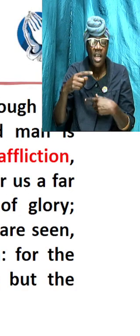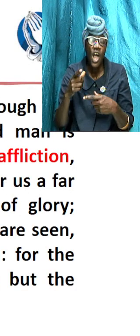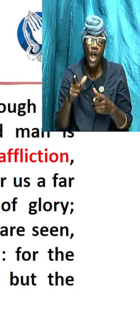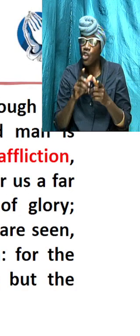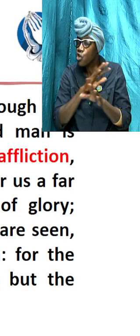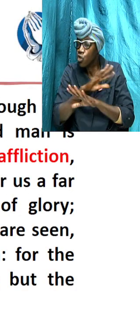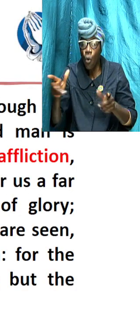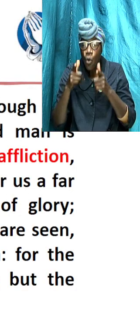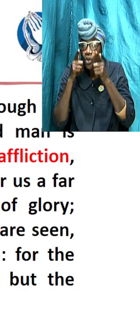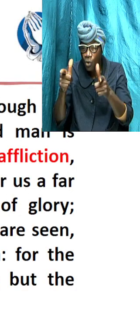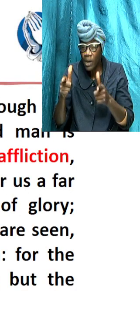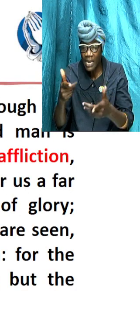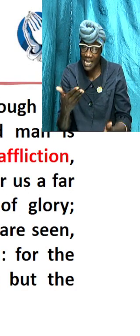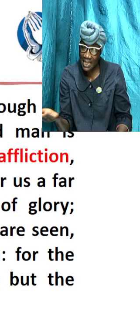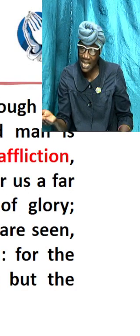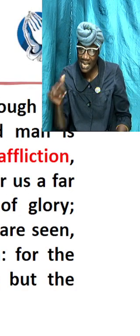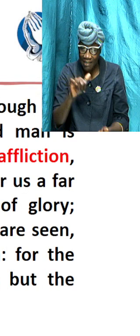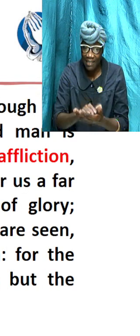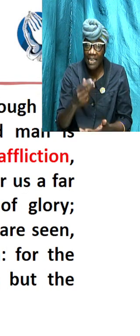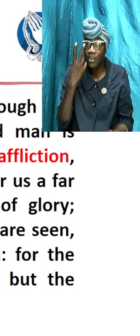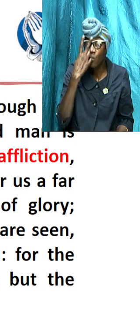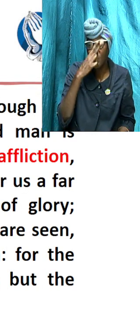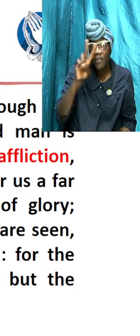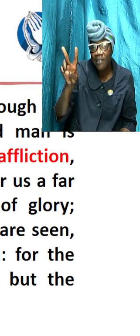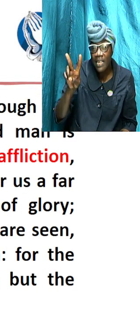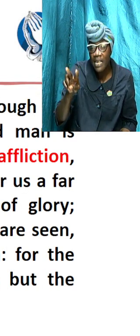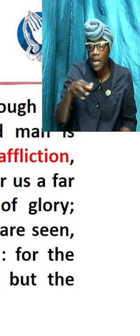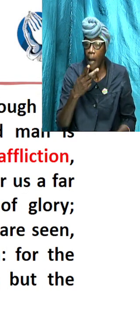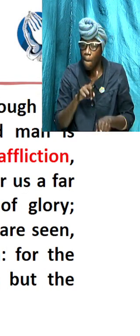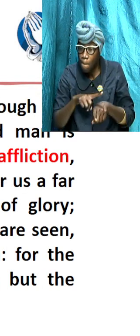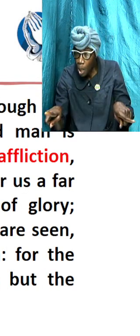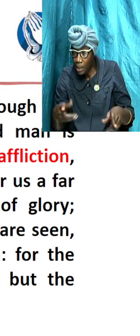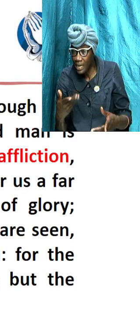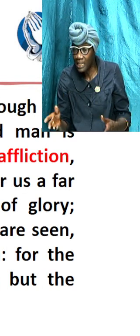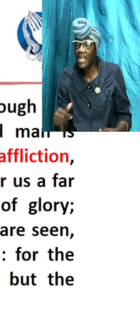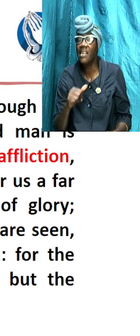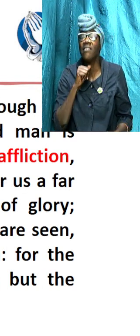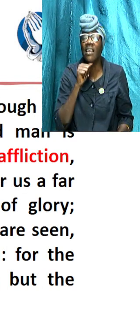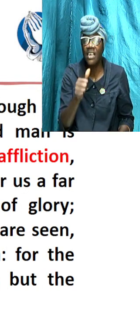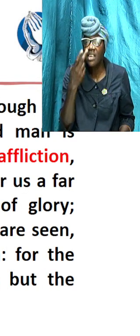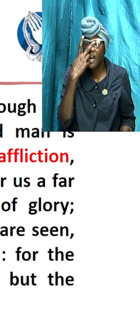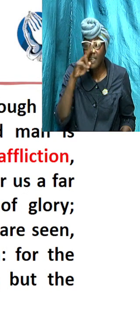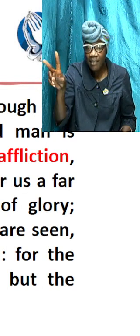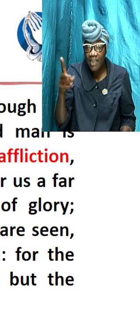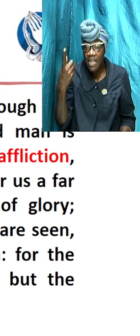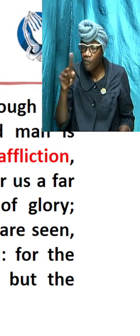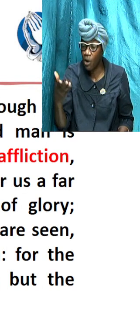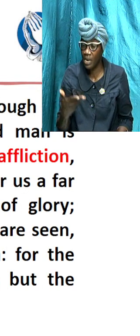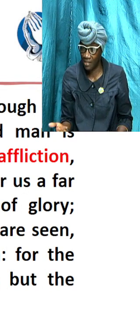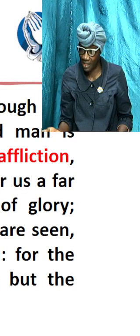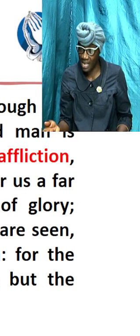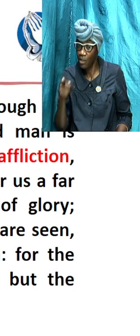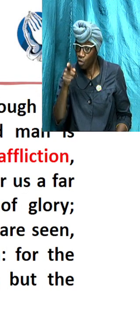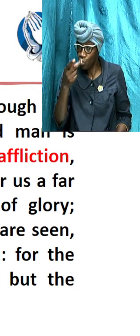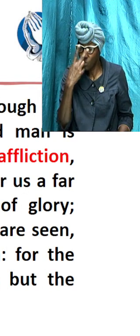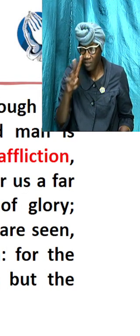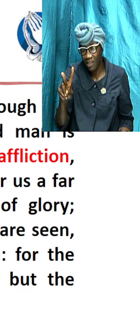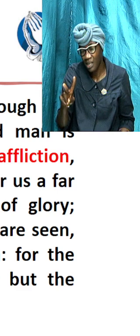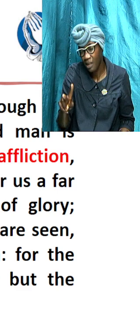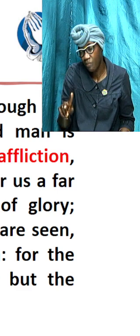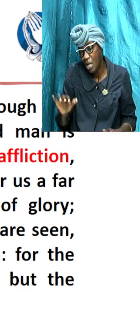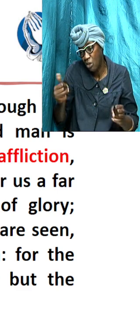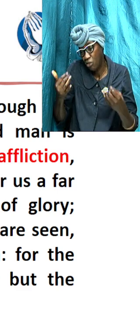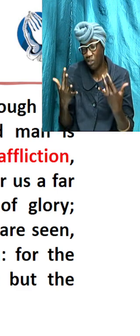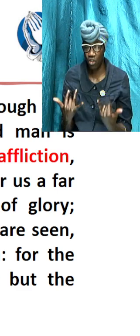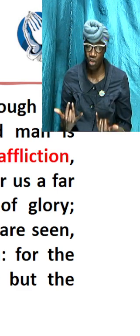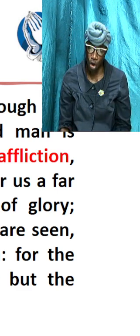the things which are seen, but at the things which are not seen. For the things which are seen are temporal, but